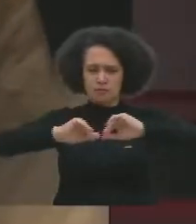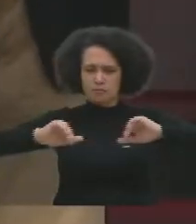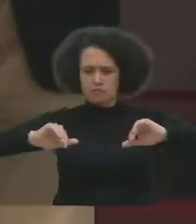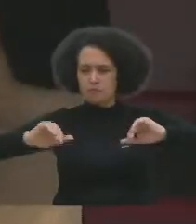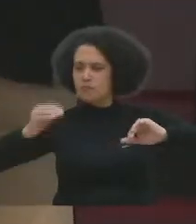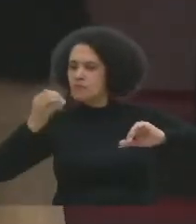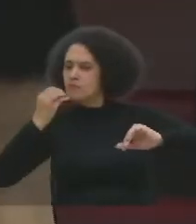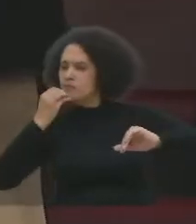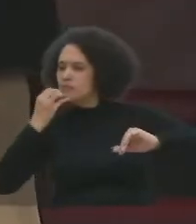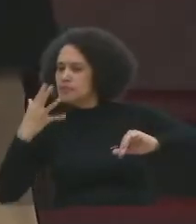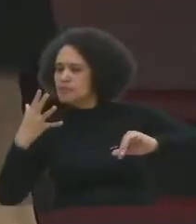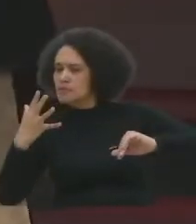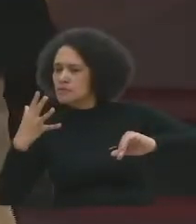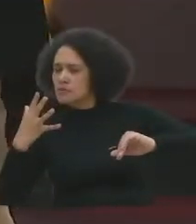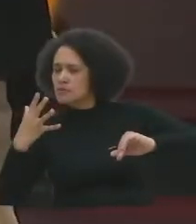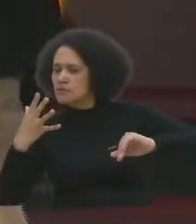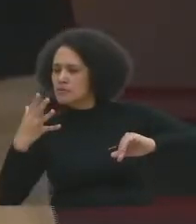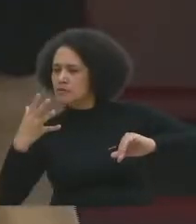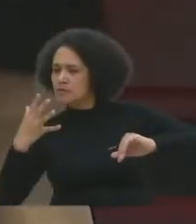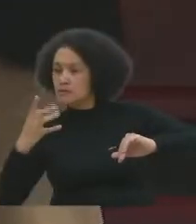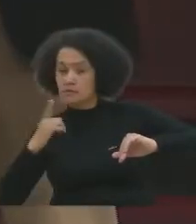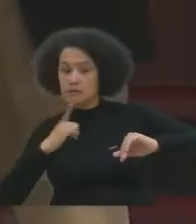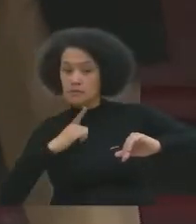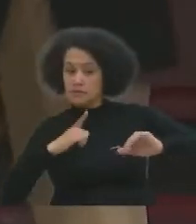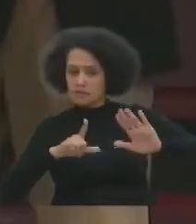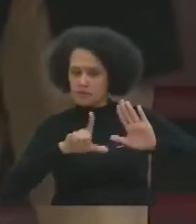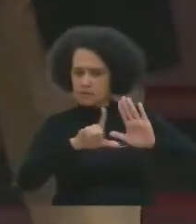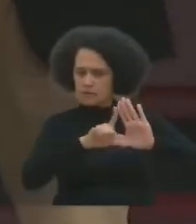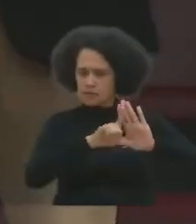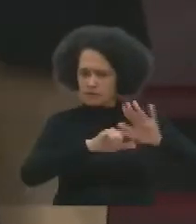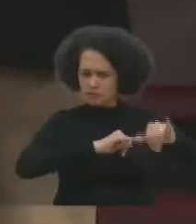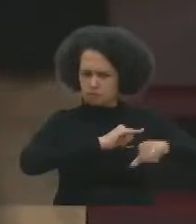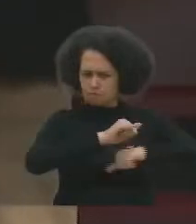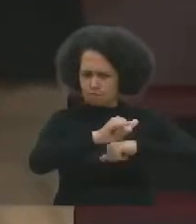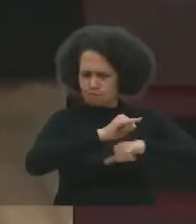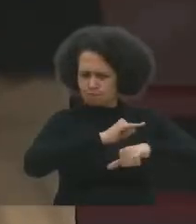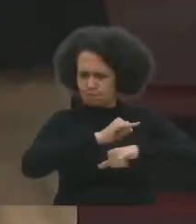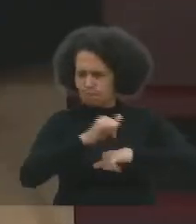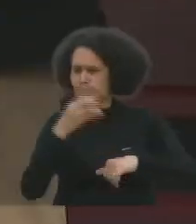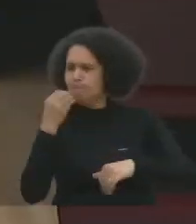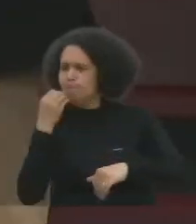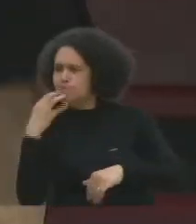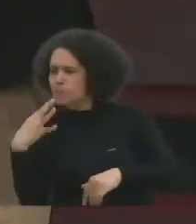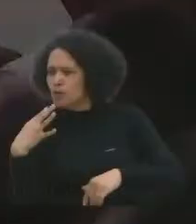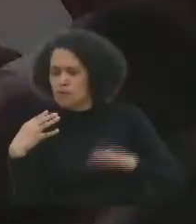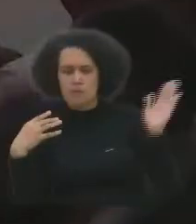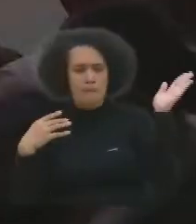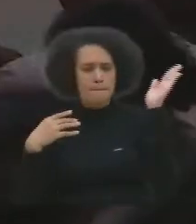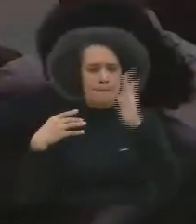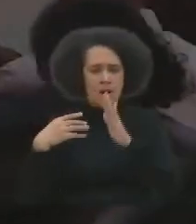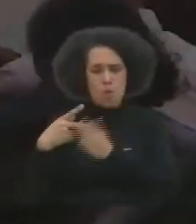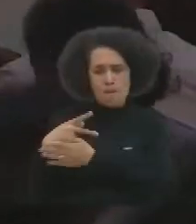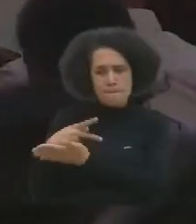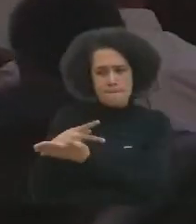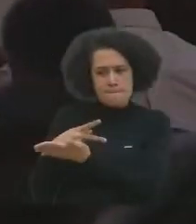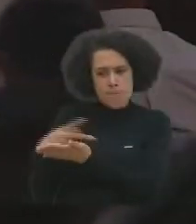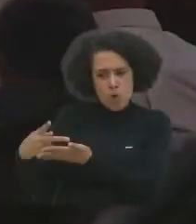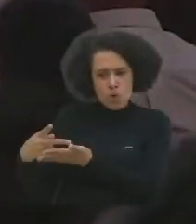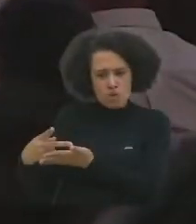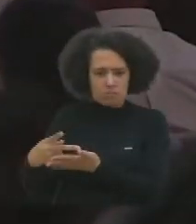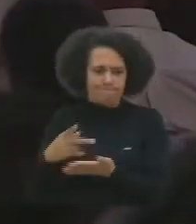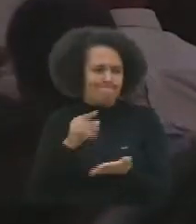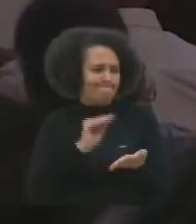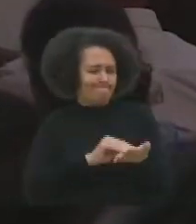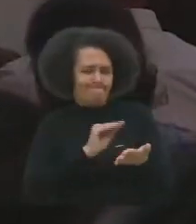bom, quer legislar, arbitrar o que é bom e o que é mau, o que é puro e o que é impuro. They will tell you that which is unclean